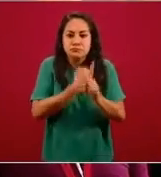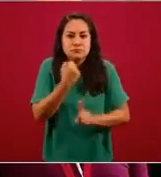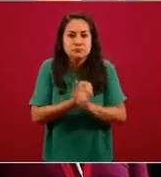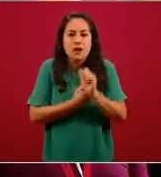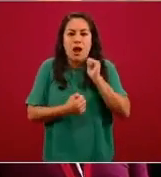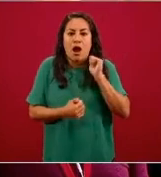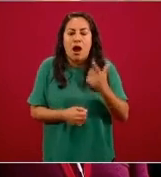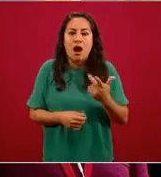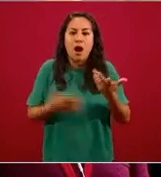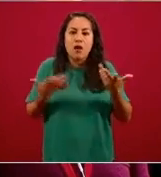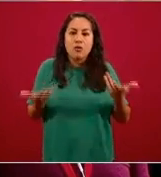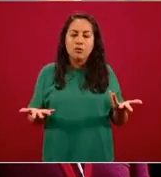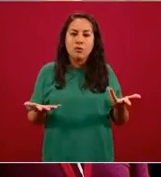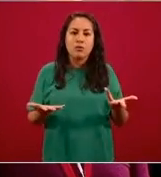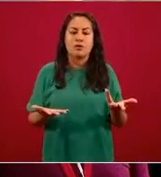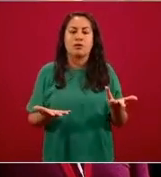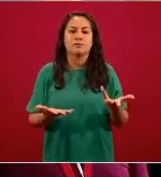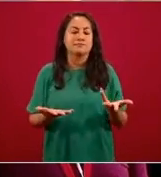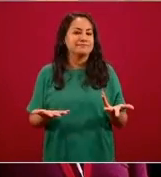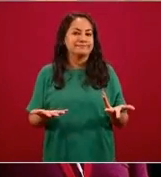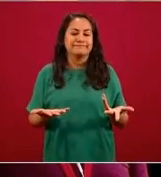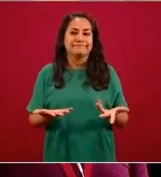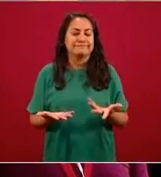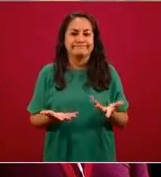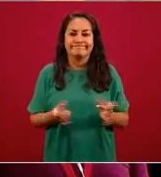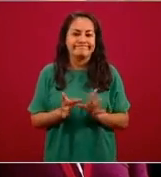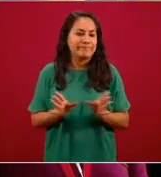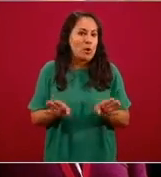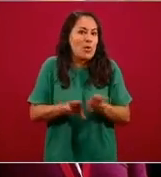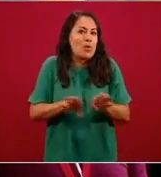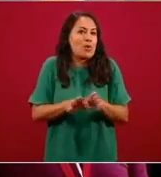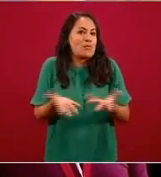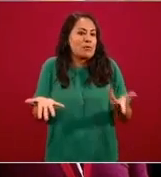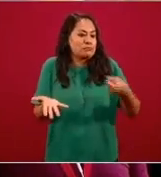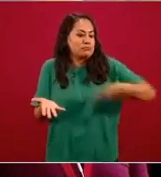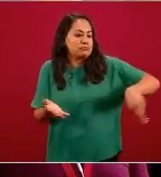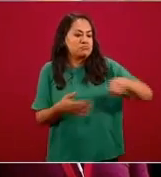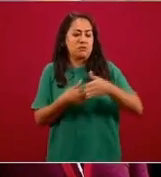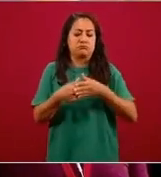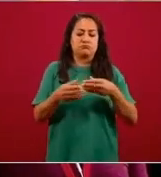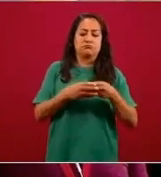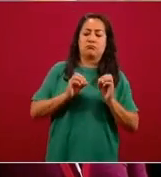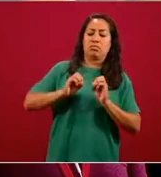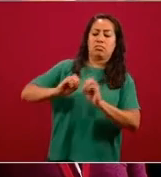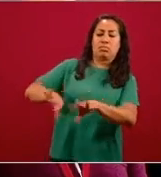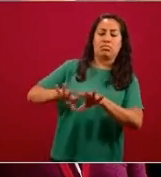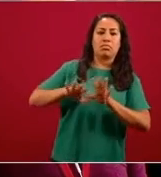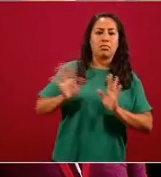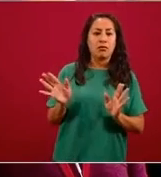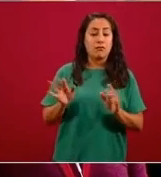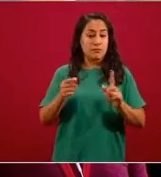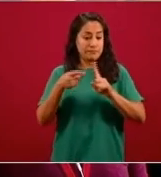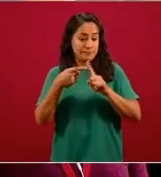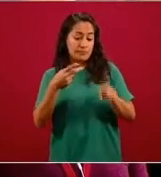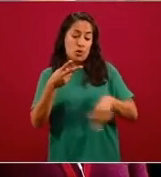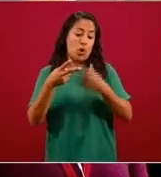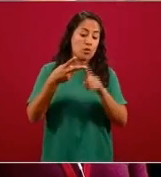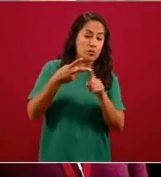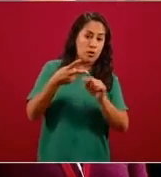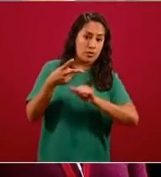of contingencies are going to be popping up? My other question that I wanted to ask you,